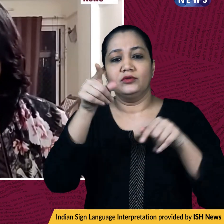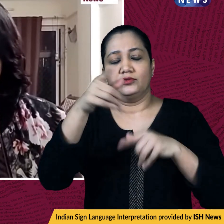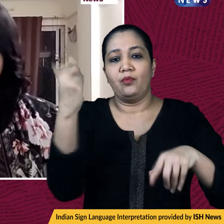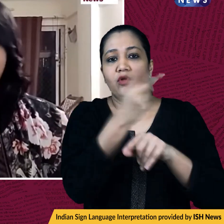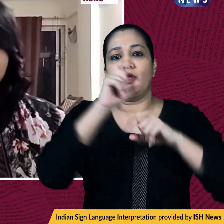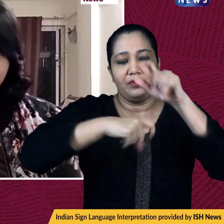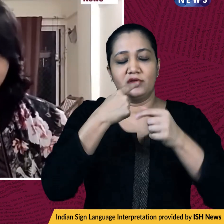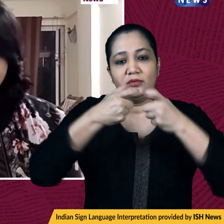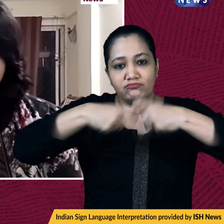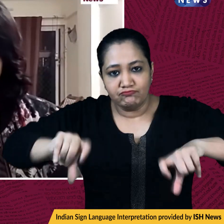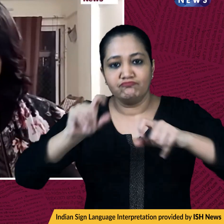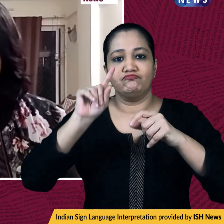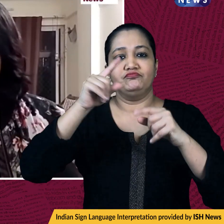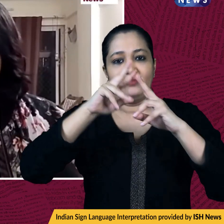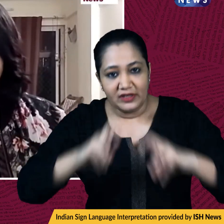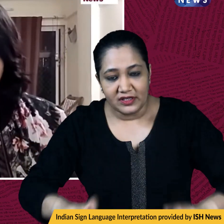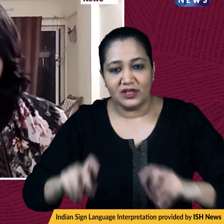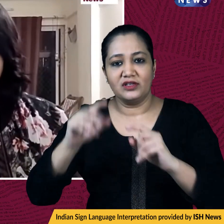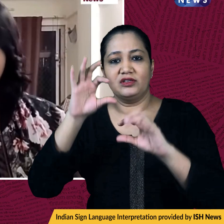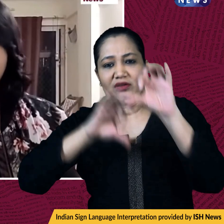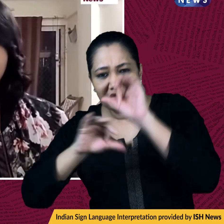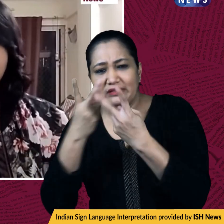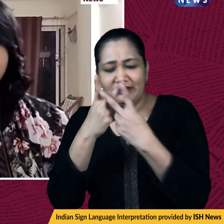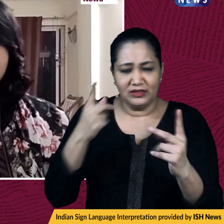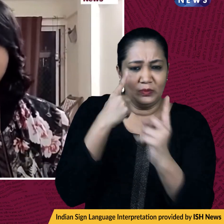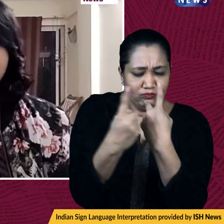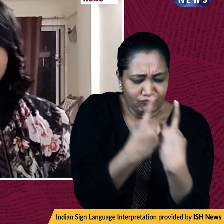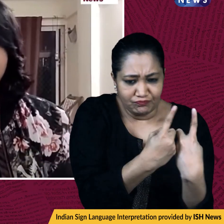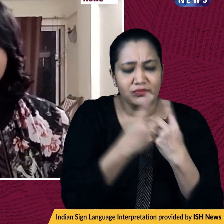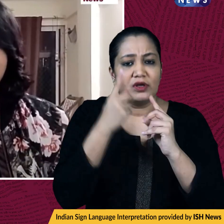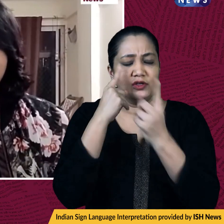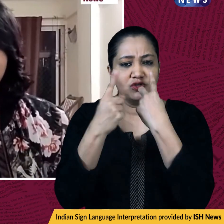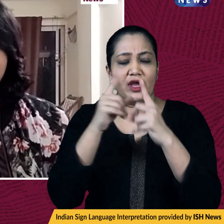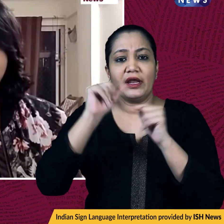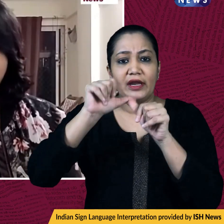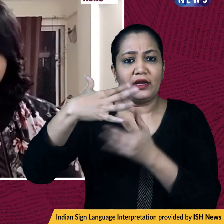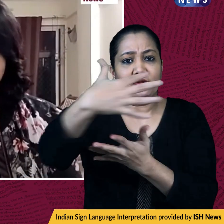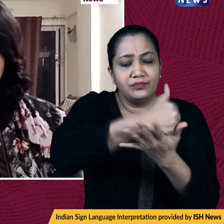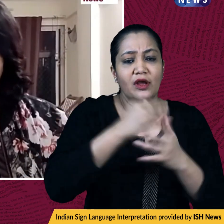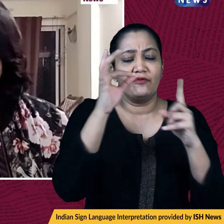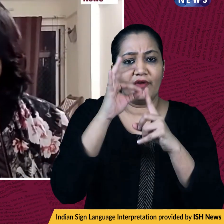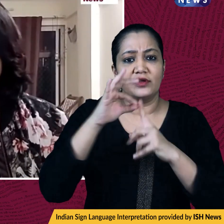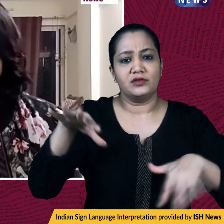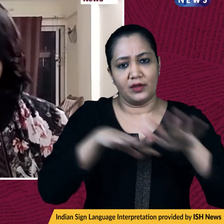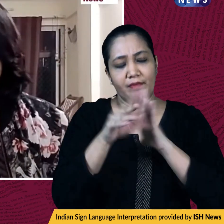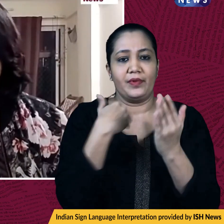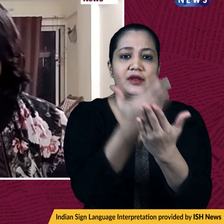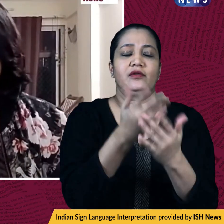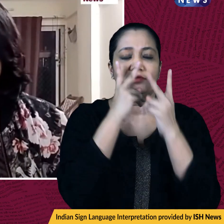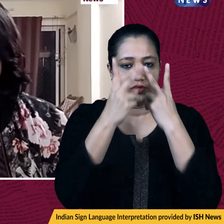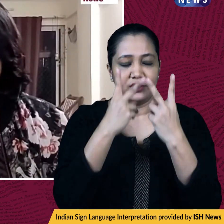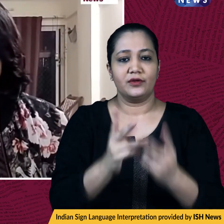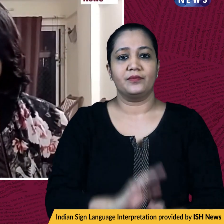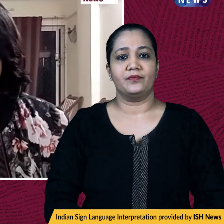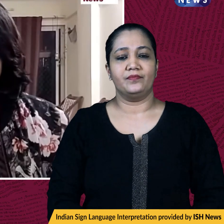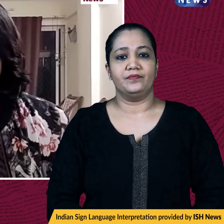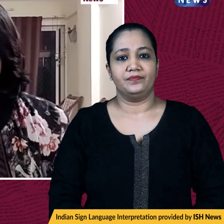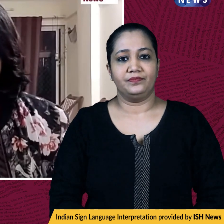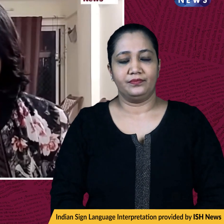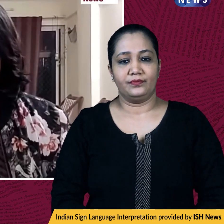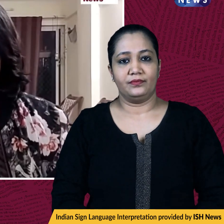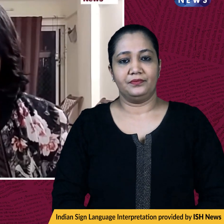to accelerate the second dose coverage amongst due beneficiaries aged 15 to 18 years, while also ensuring that